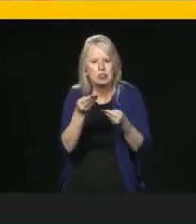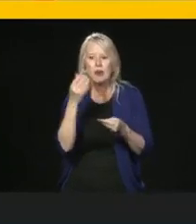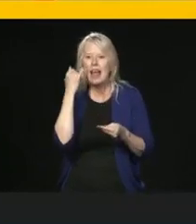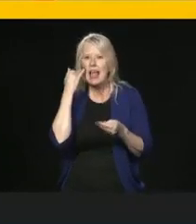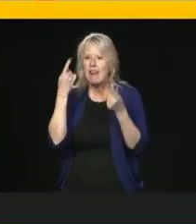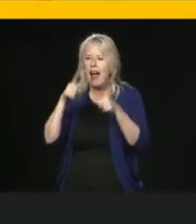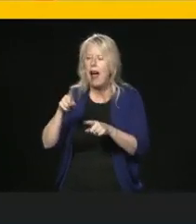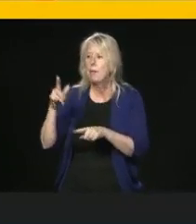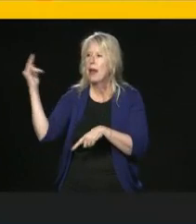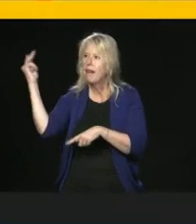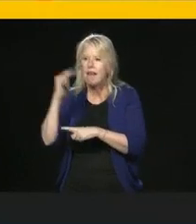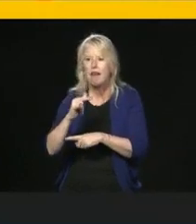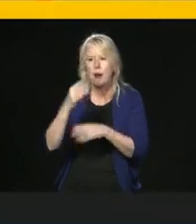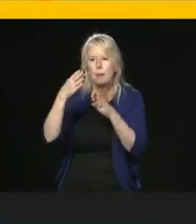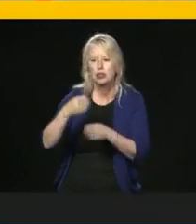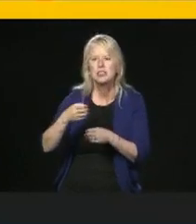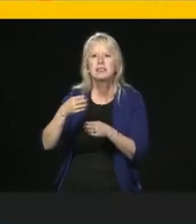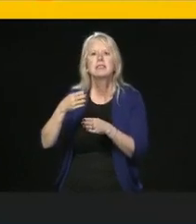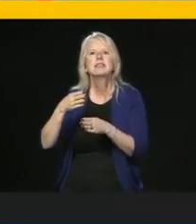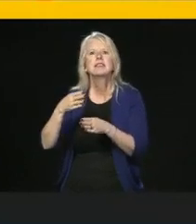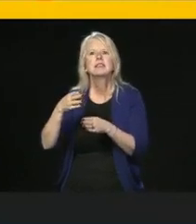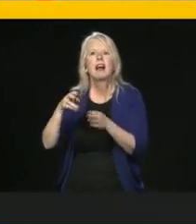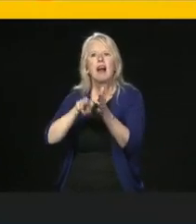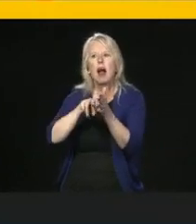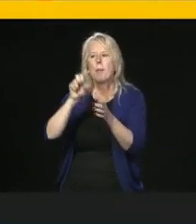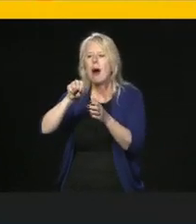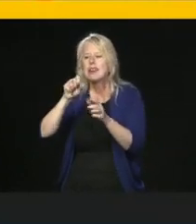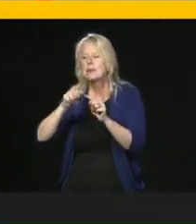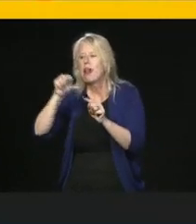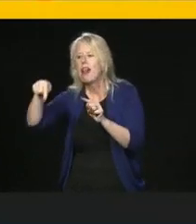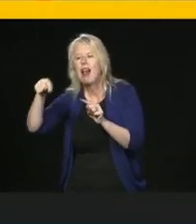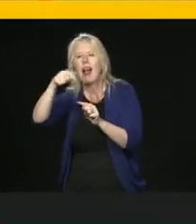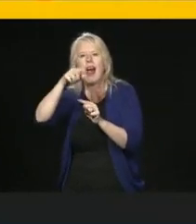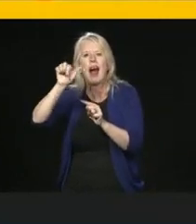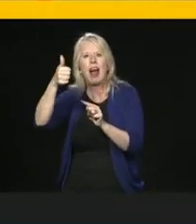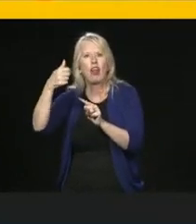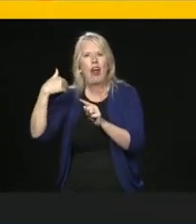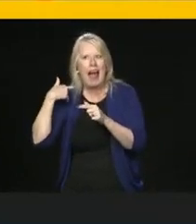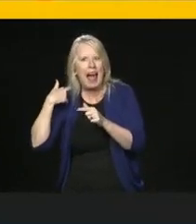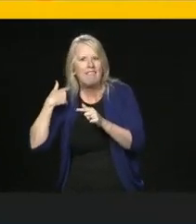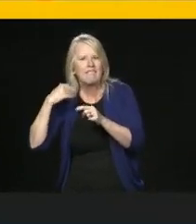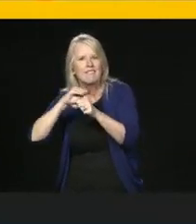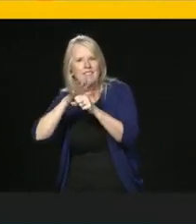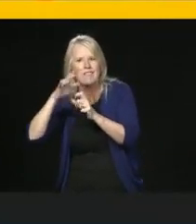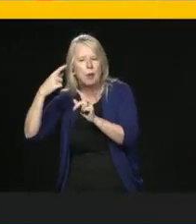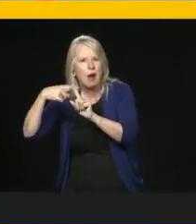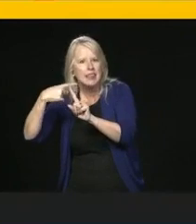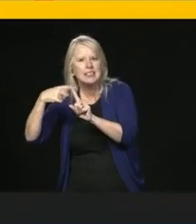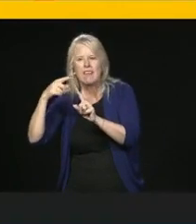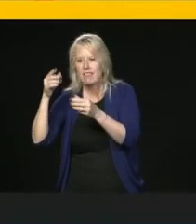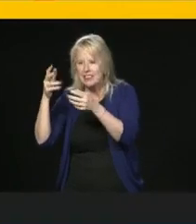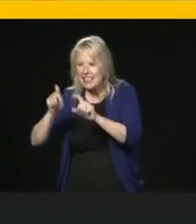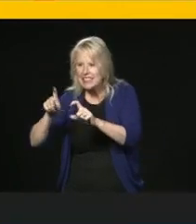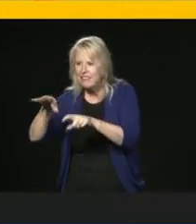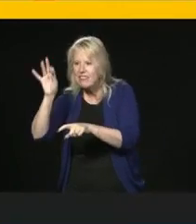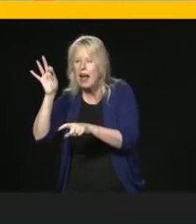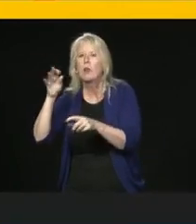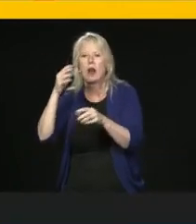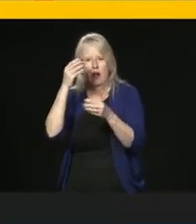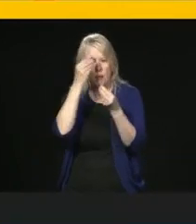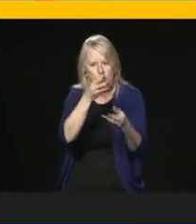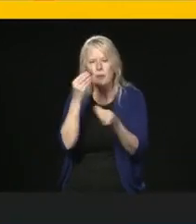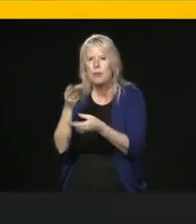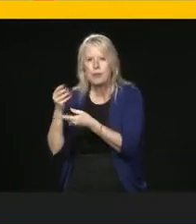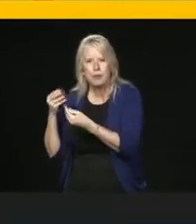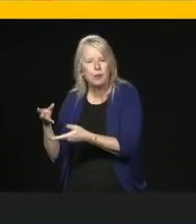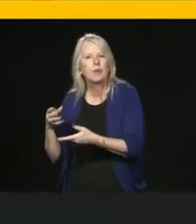positive diagnosis, all of those contacts are still being tracked. if you actually have a community cluster like the